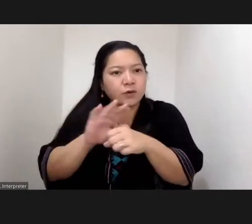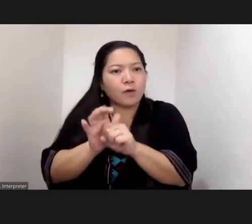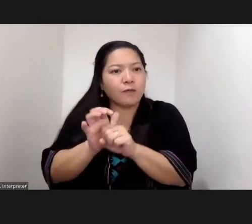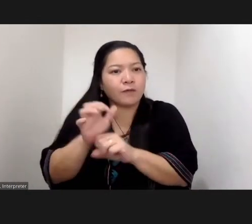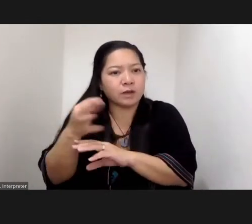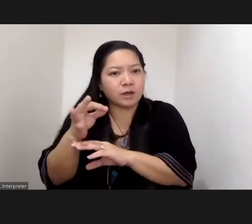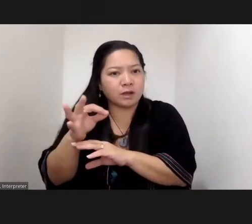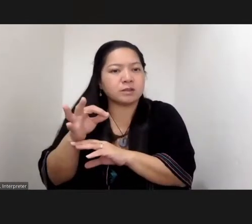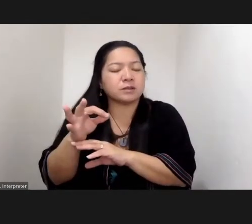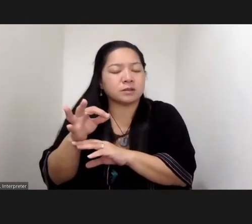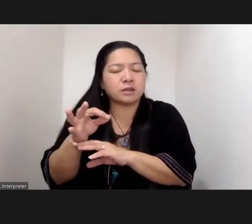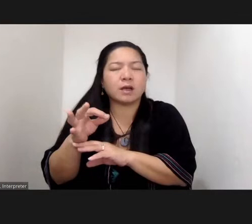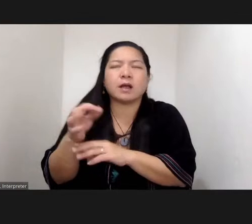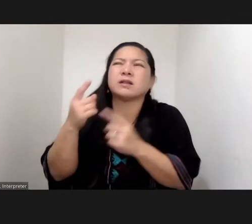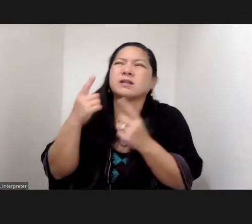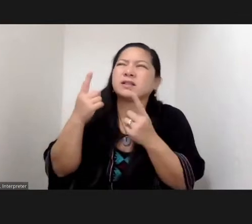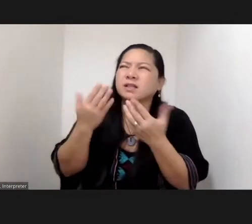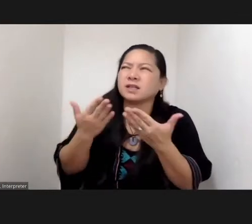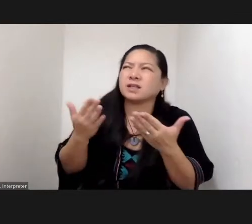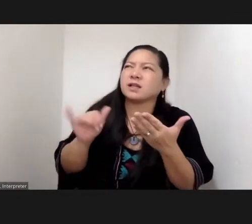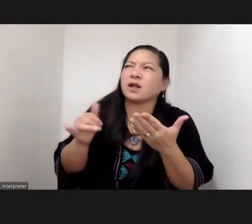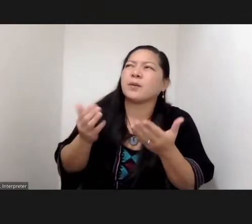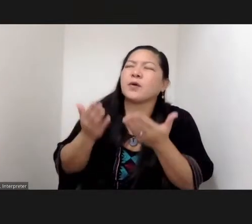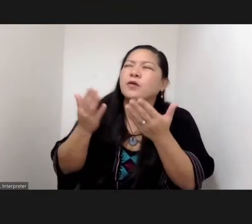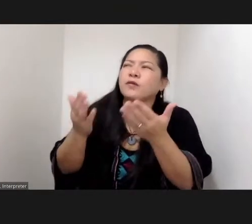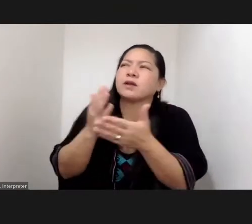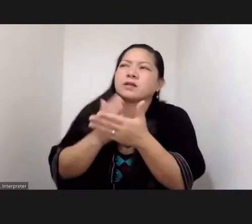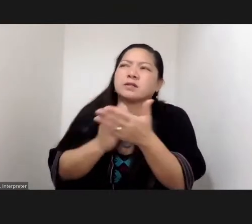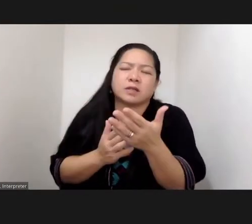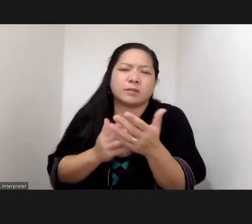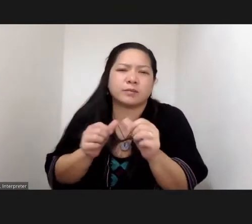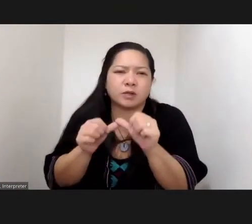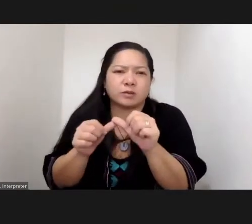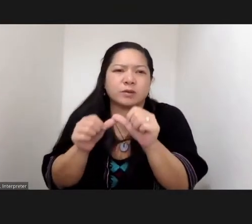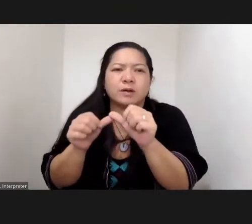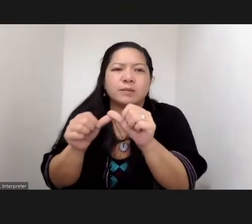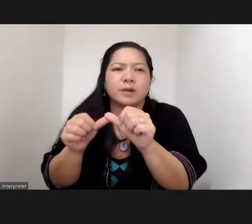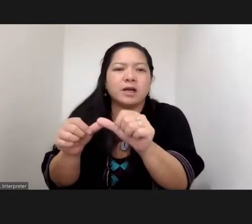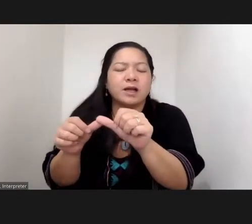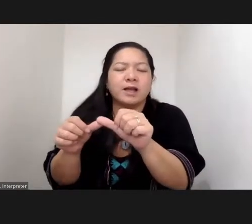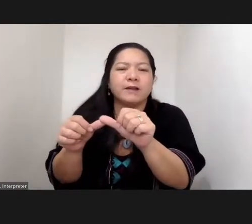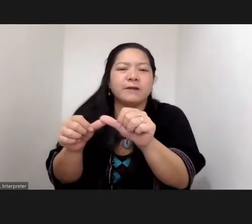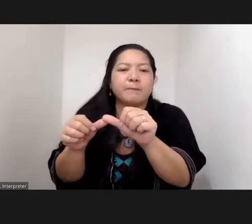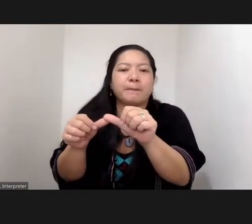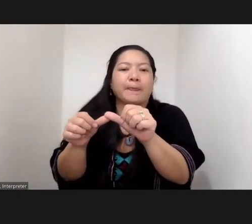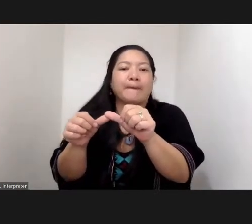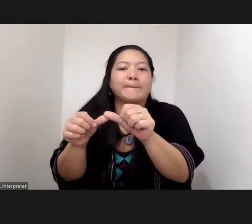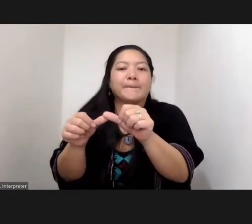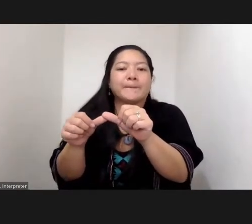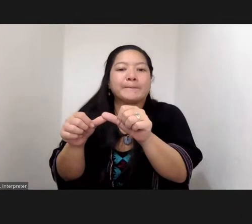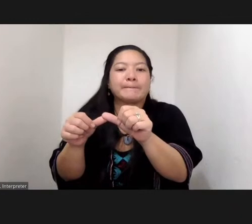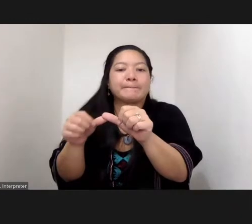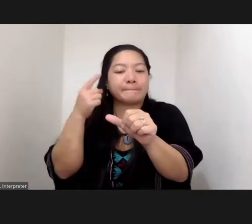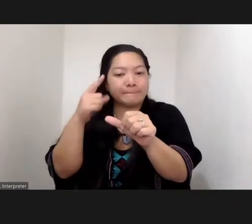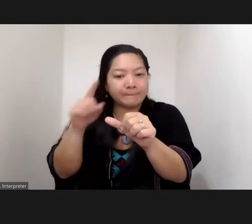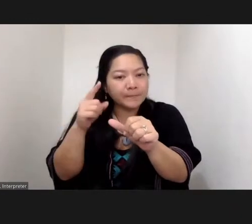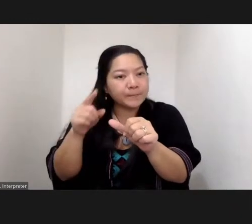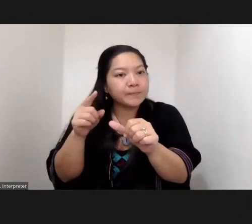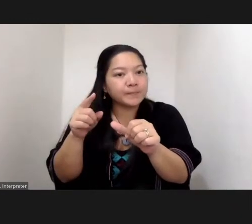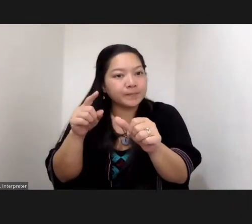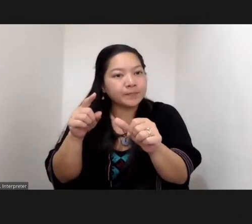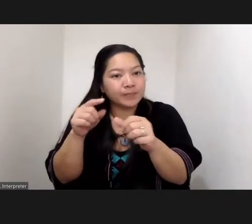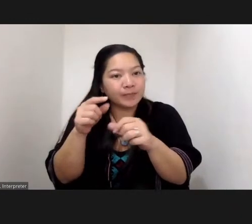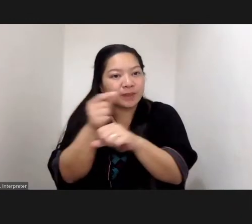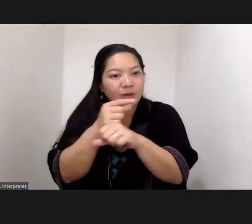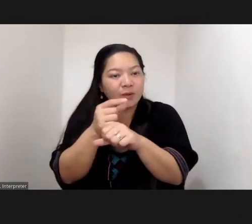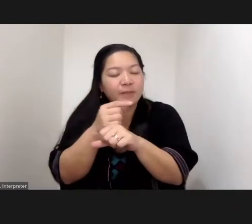surges. The thing is, it provides some continuity and consistency, and most especially for the economy. Businesses